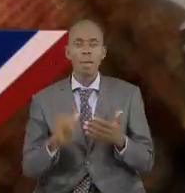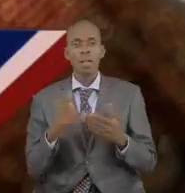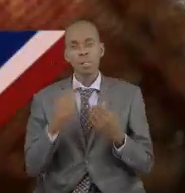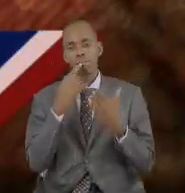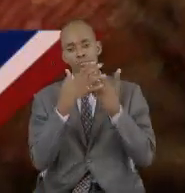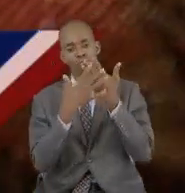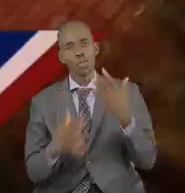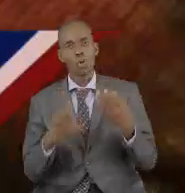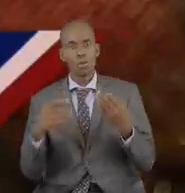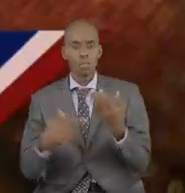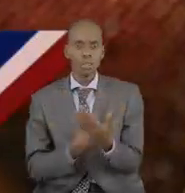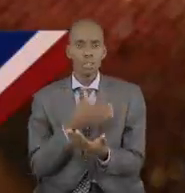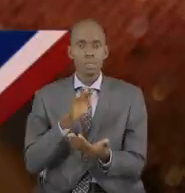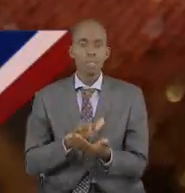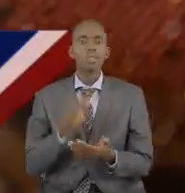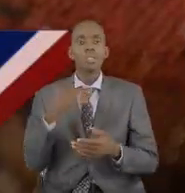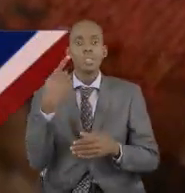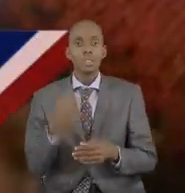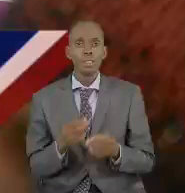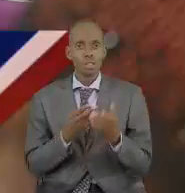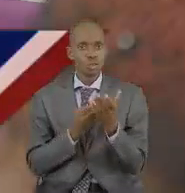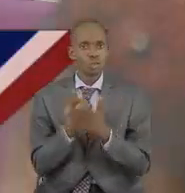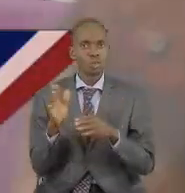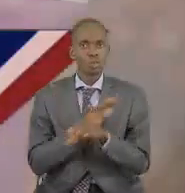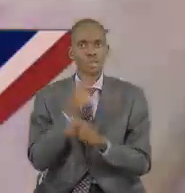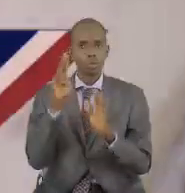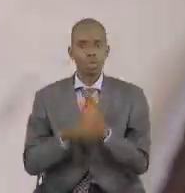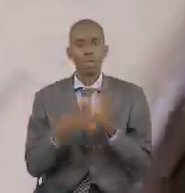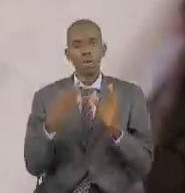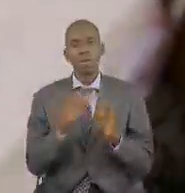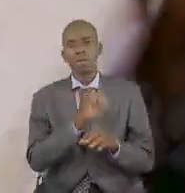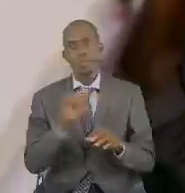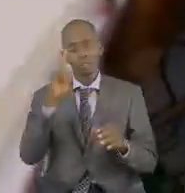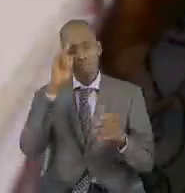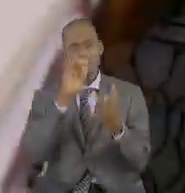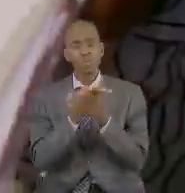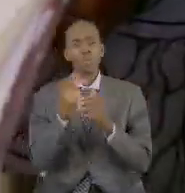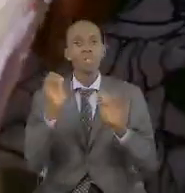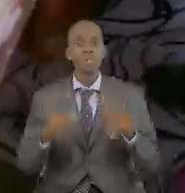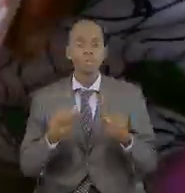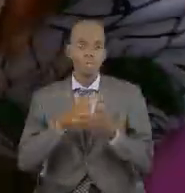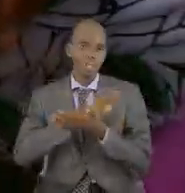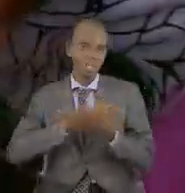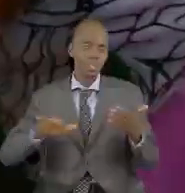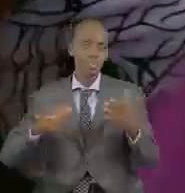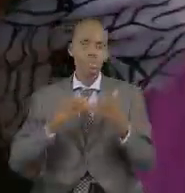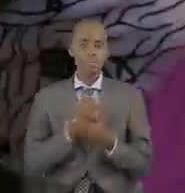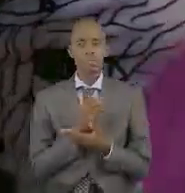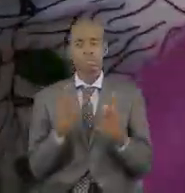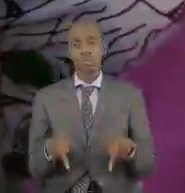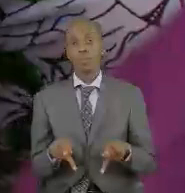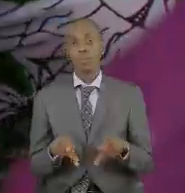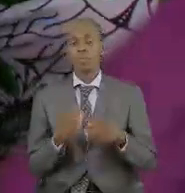the truthfulness of a trustable cleansing. Number three is the transformation of